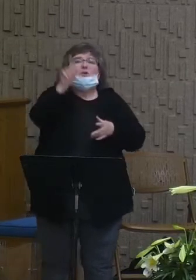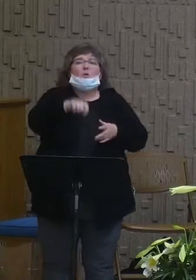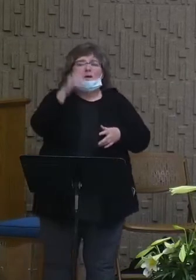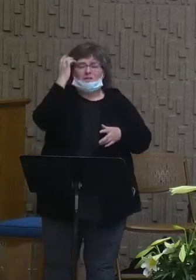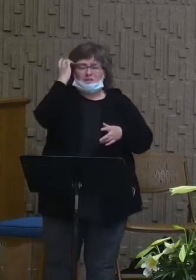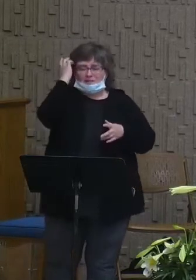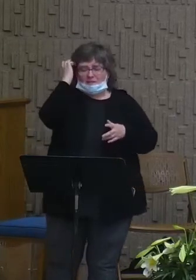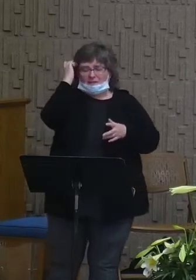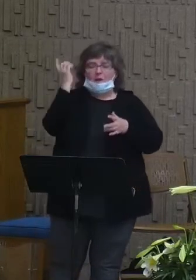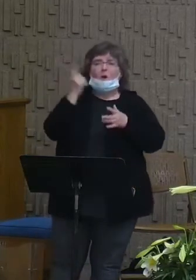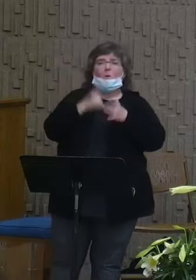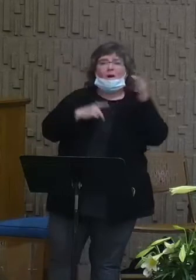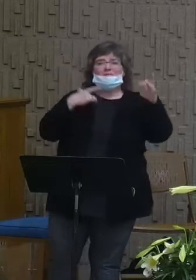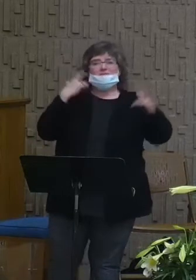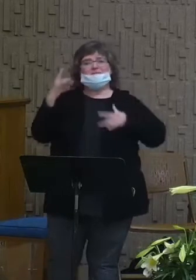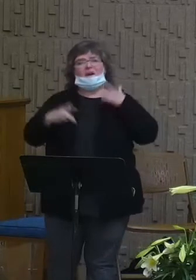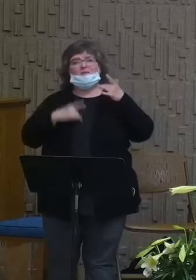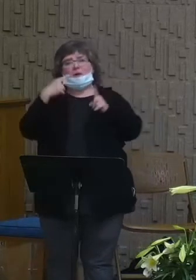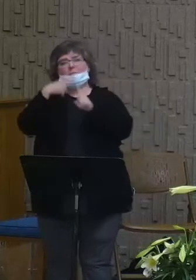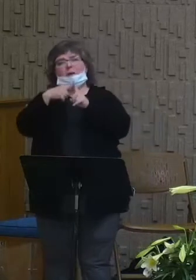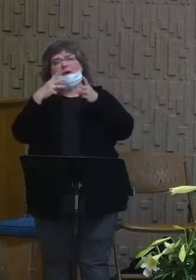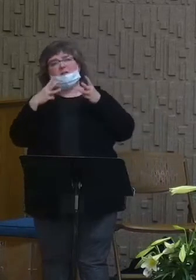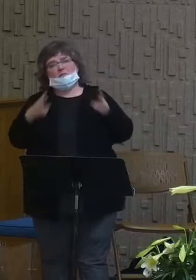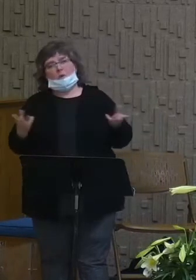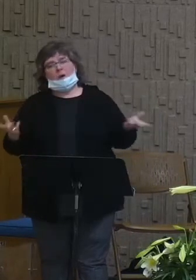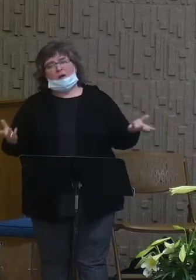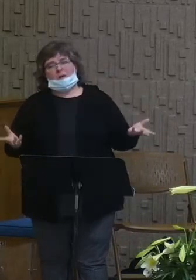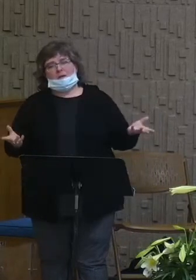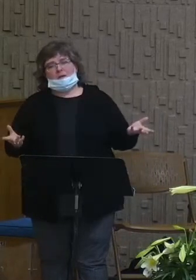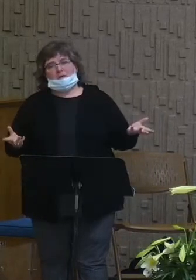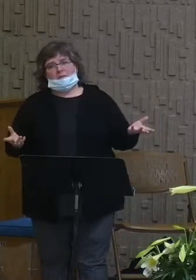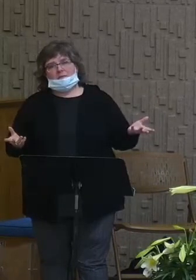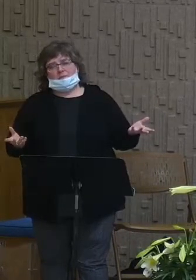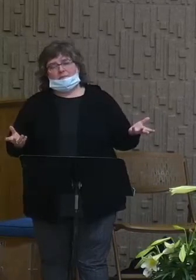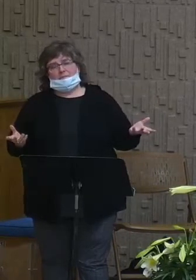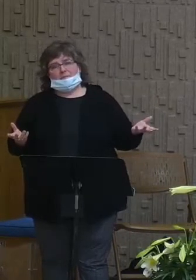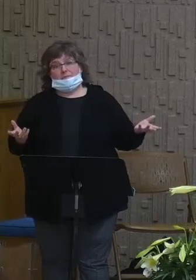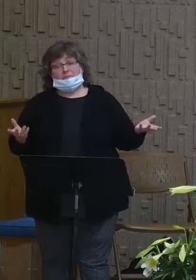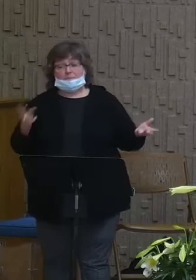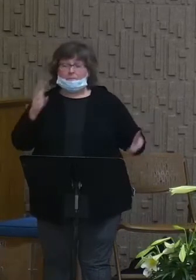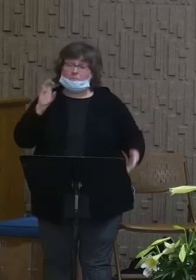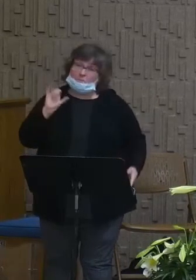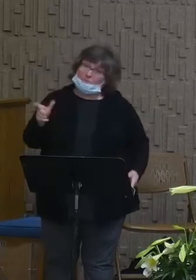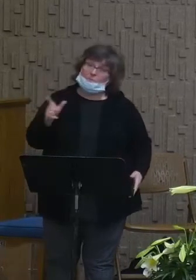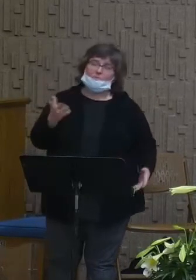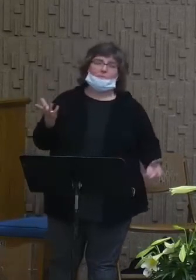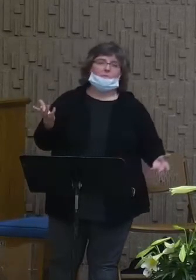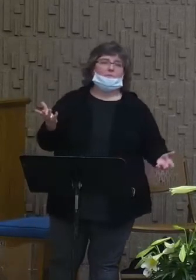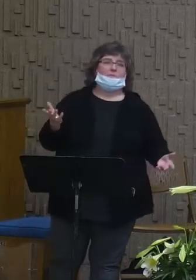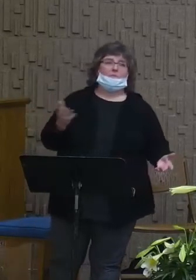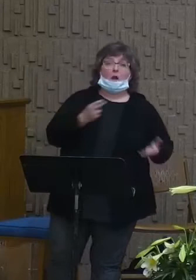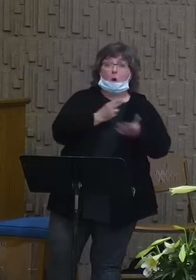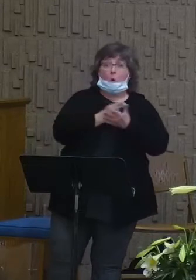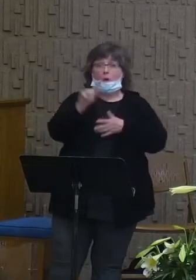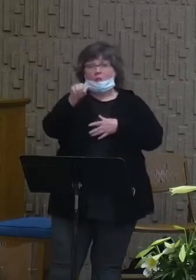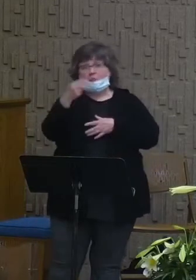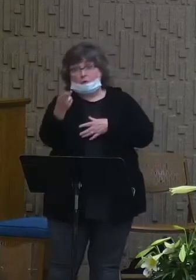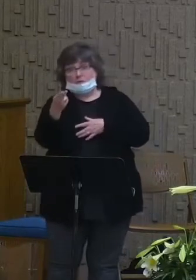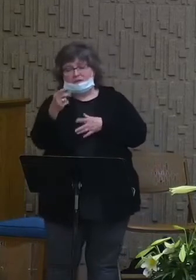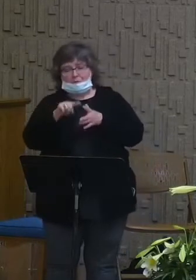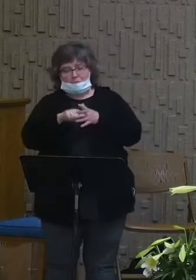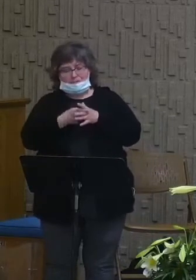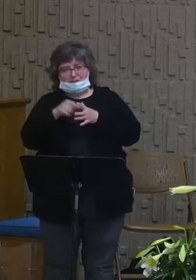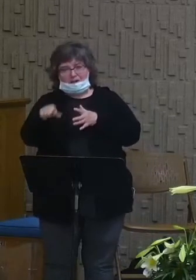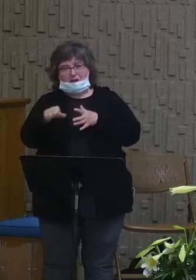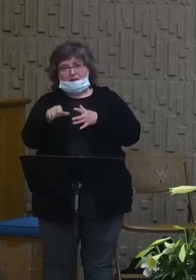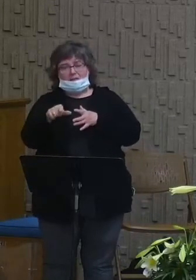ask. What fires you up in a positive way? Well, on Holy Thursday, when we began